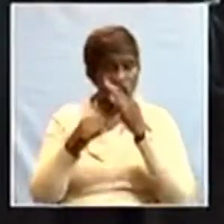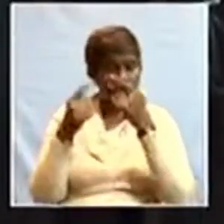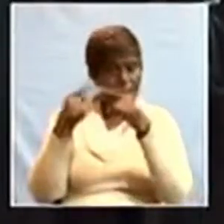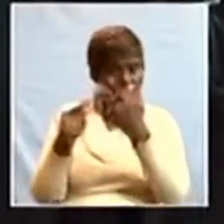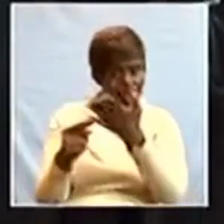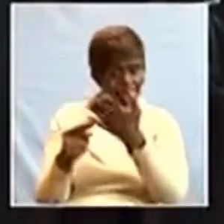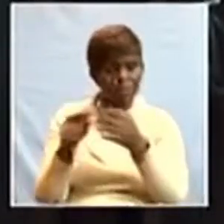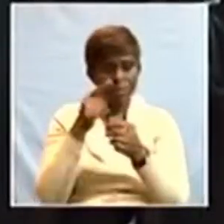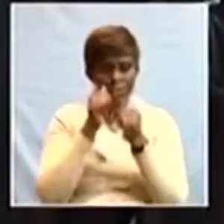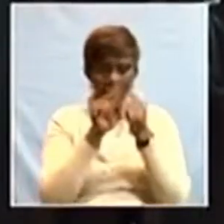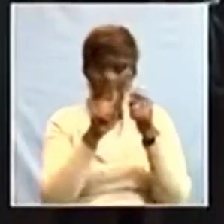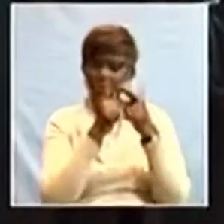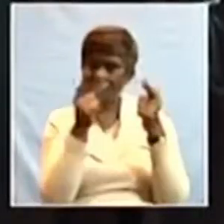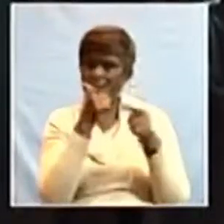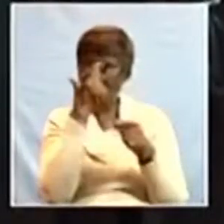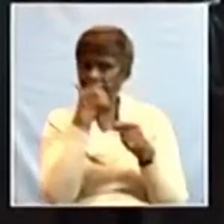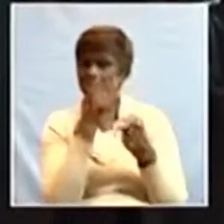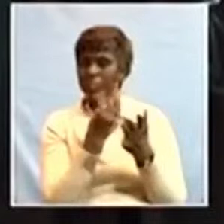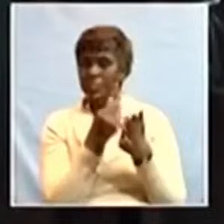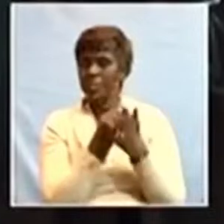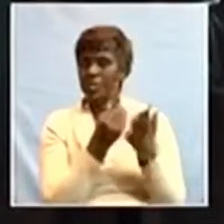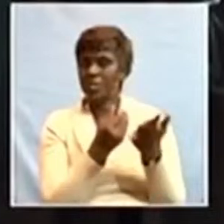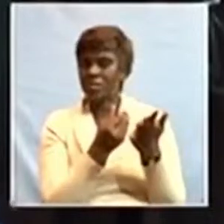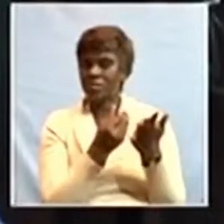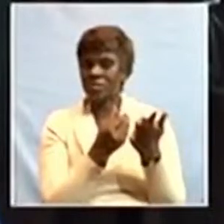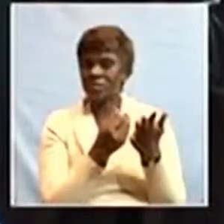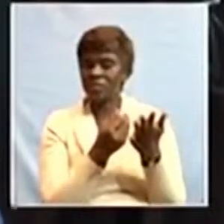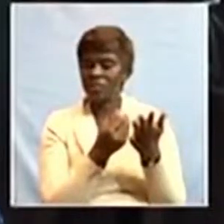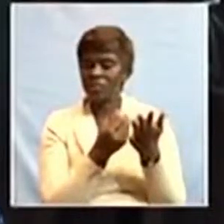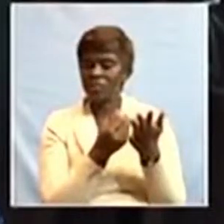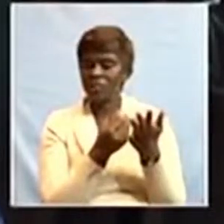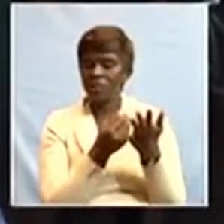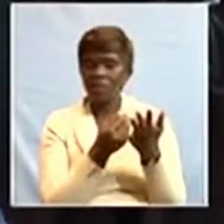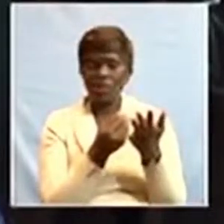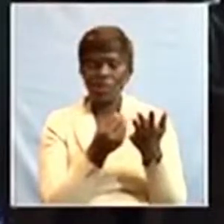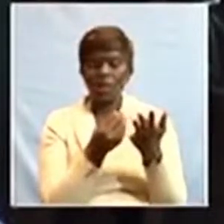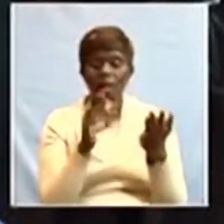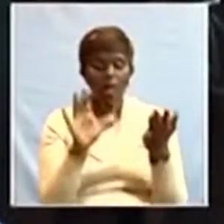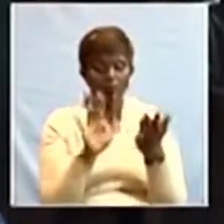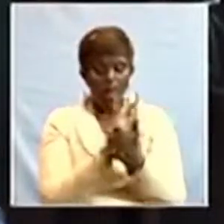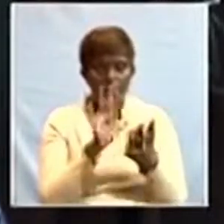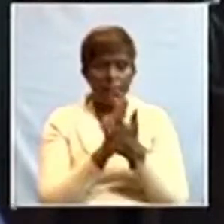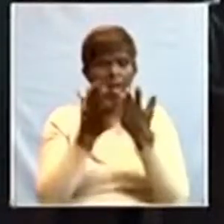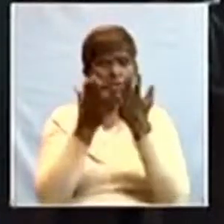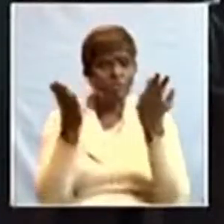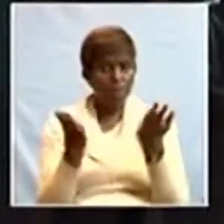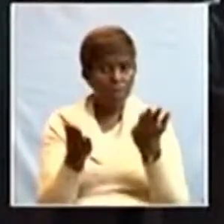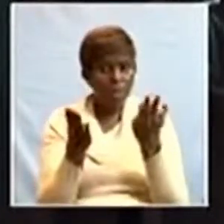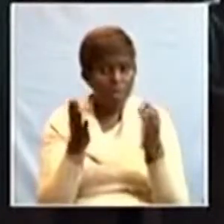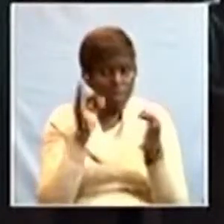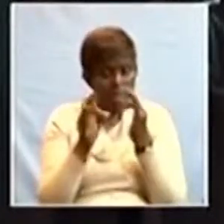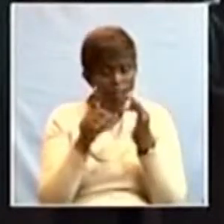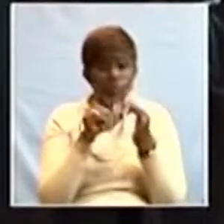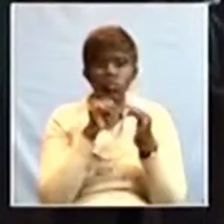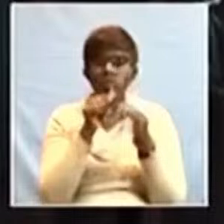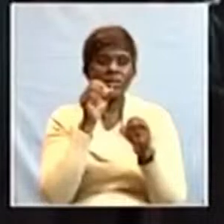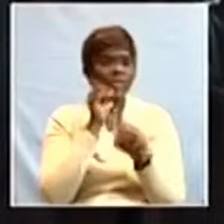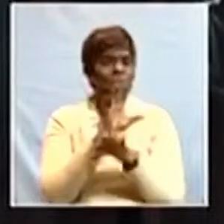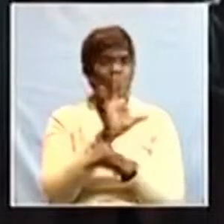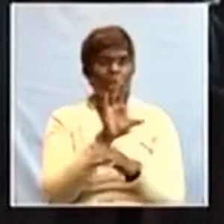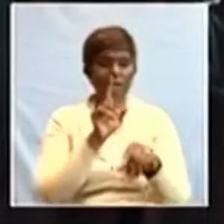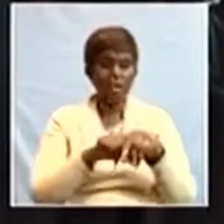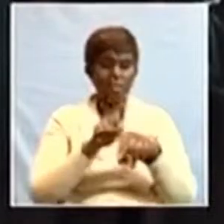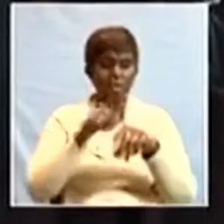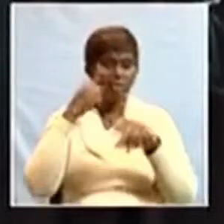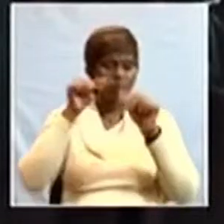happened? This is a huge amount, and where were the documents if they were not available during